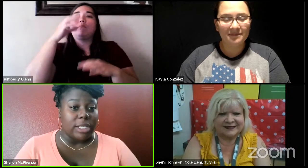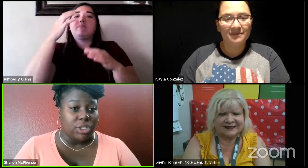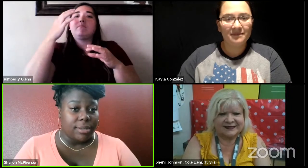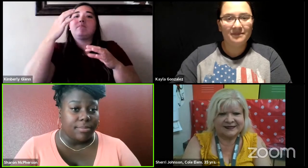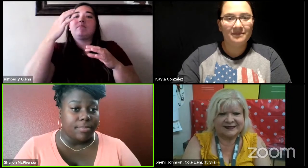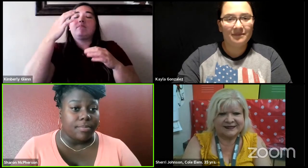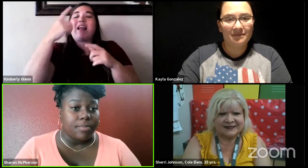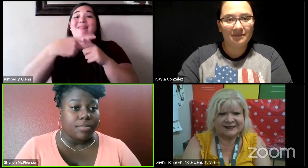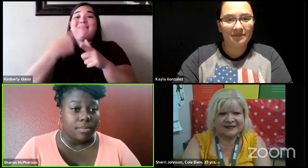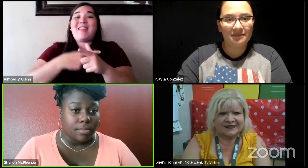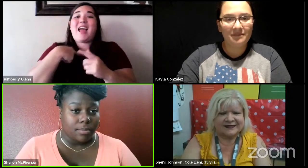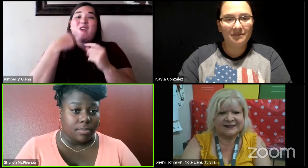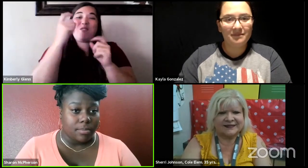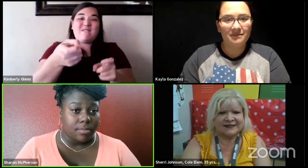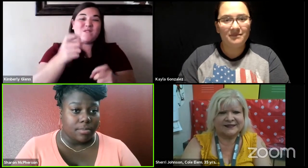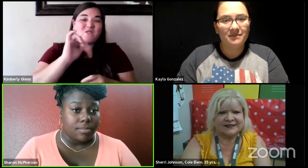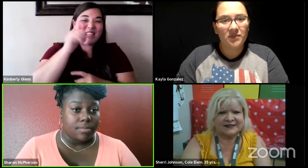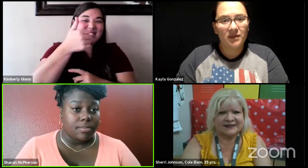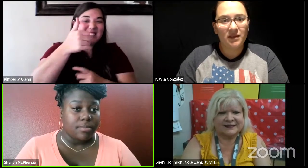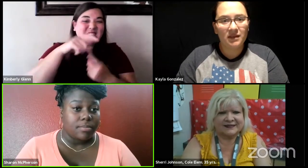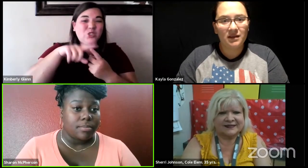show the question.